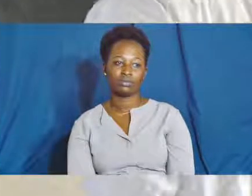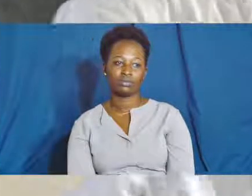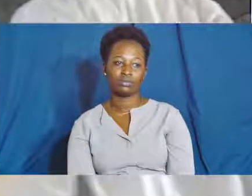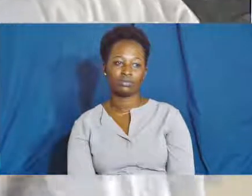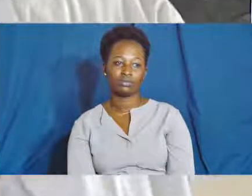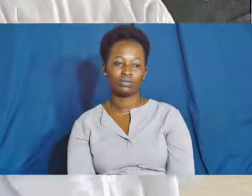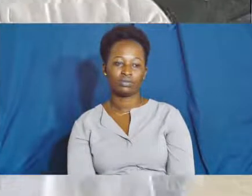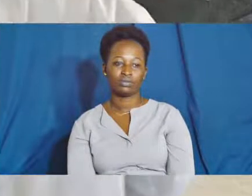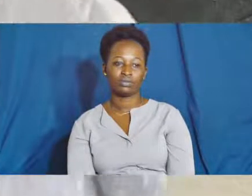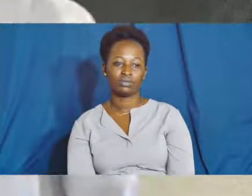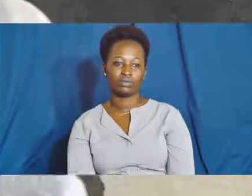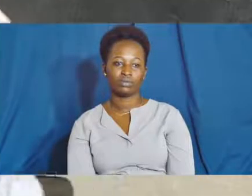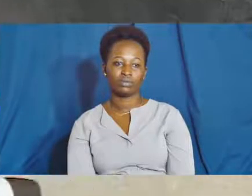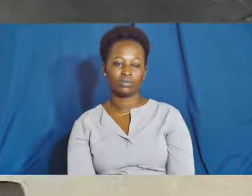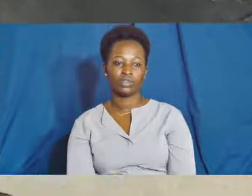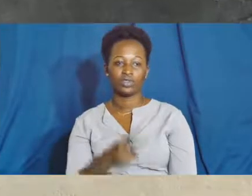have 2.